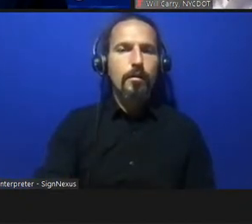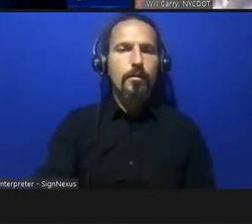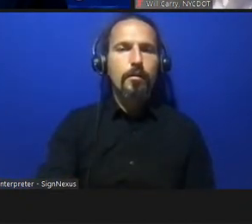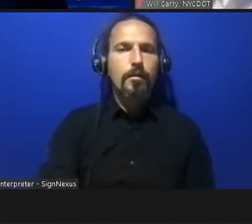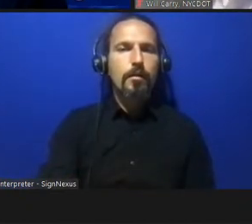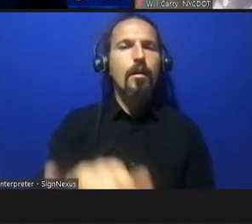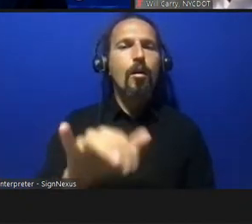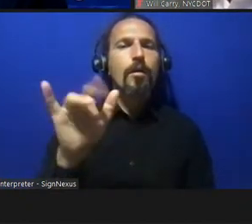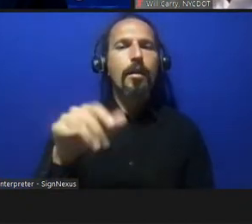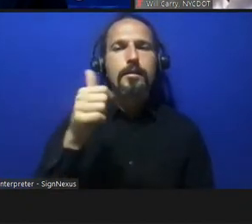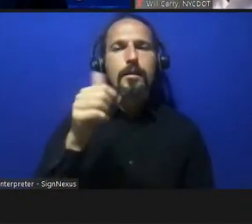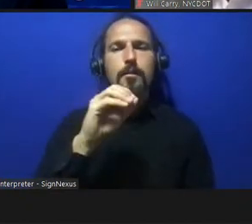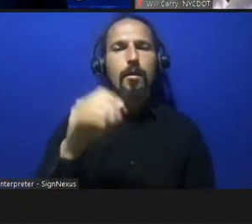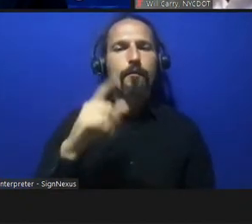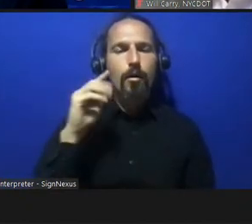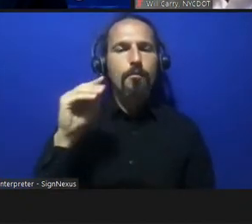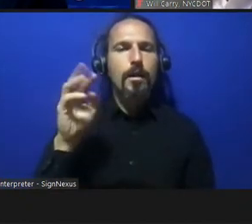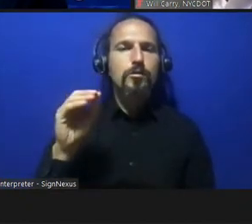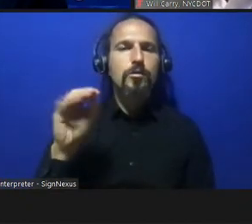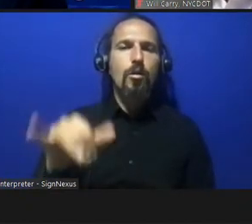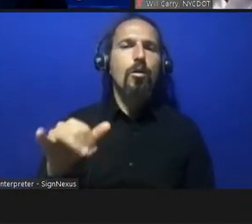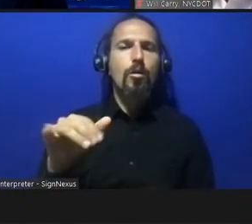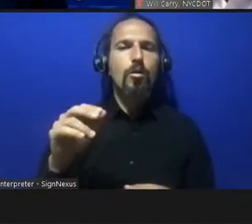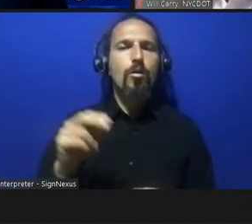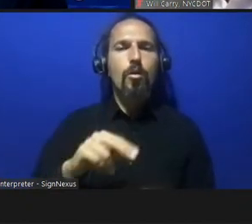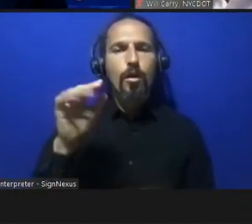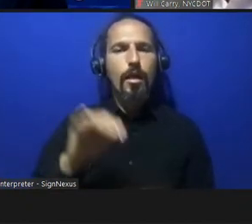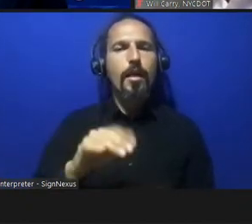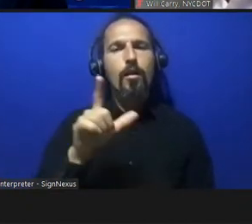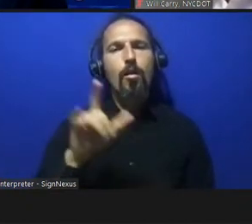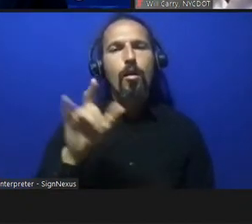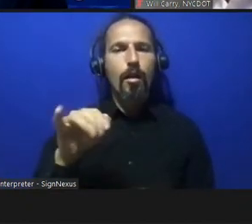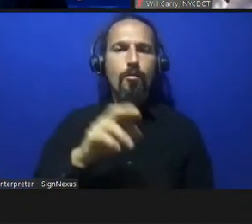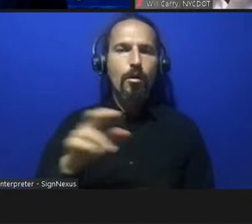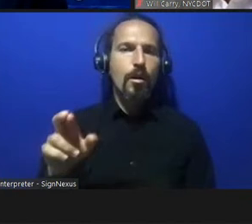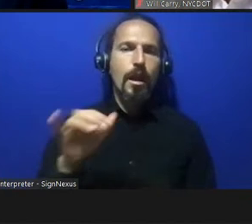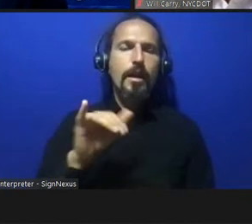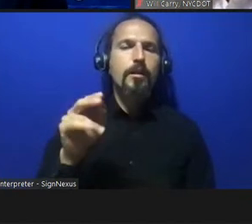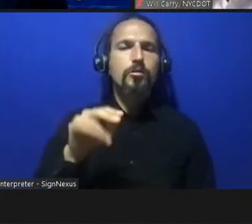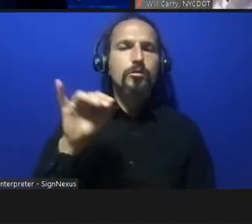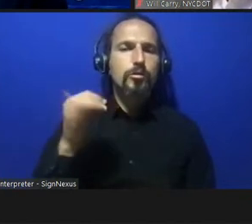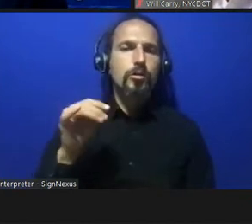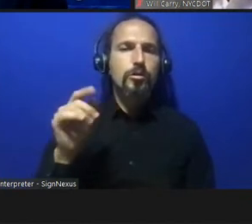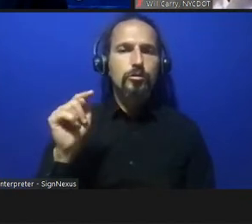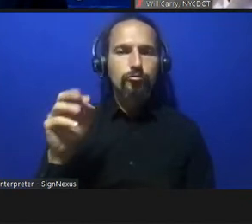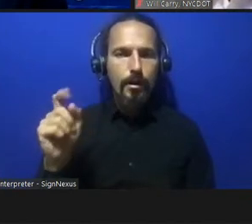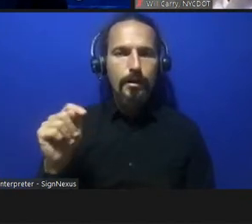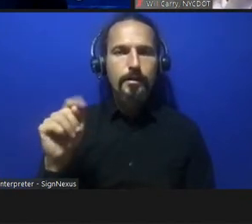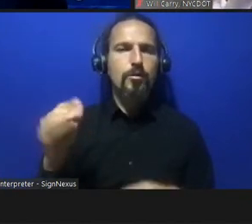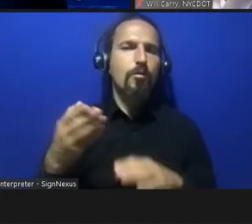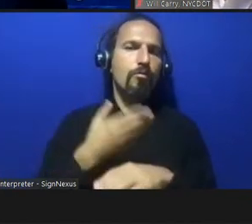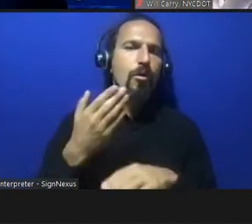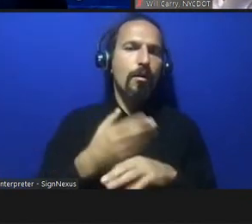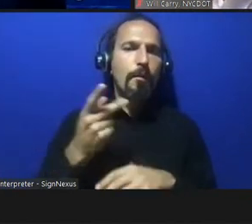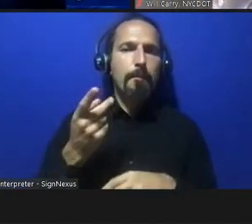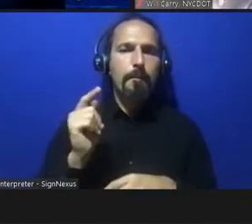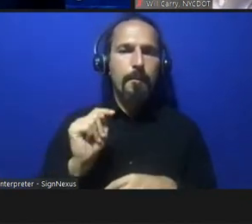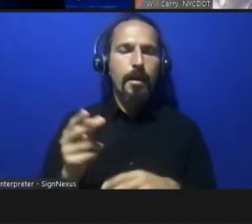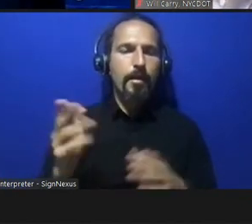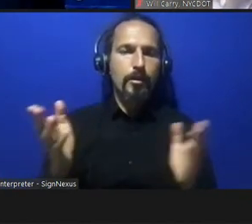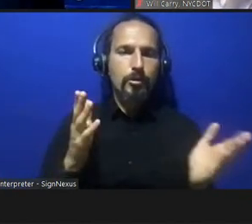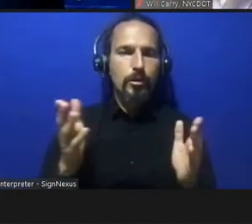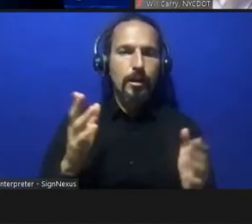of revenue not only to metro north and long island railroad but also to new jersey transit and improve path service